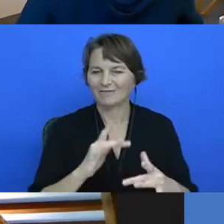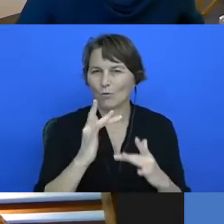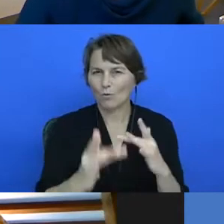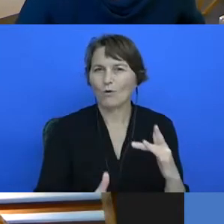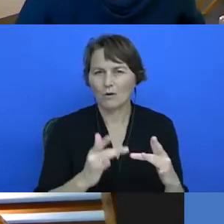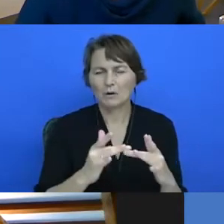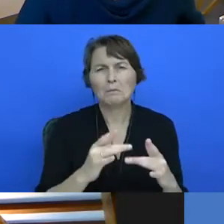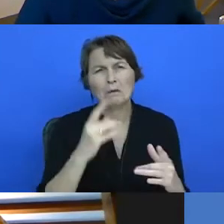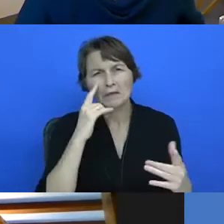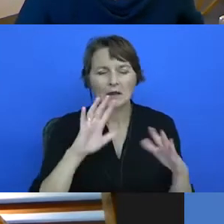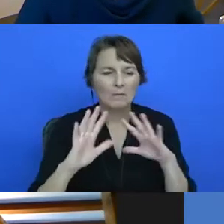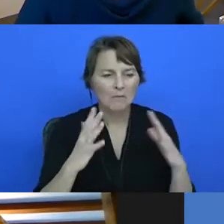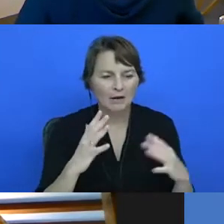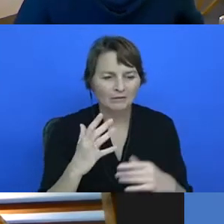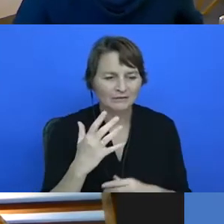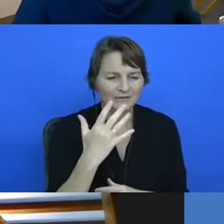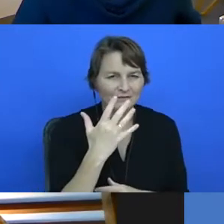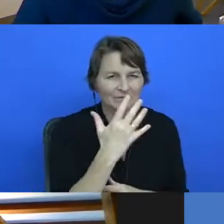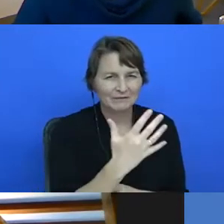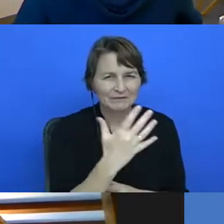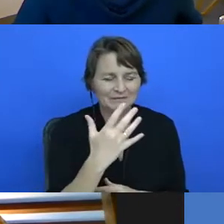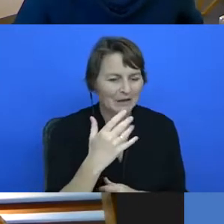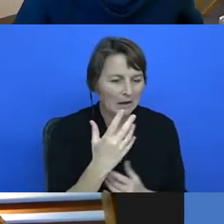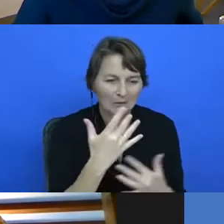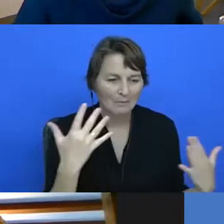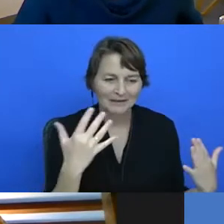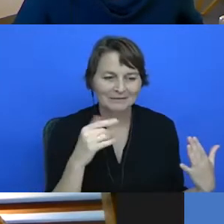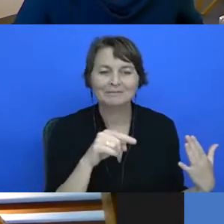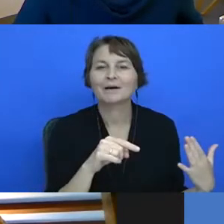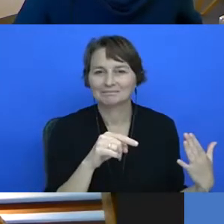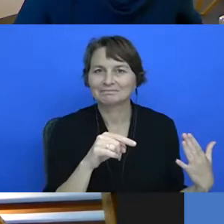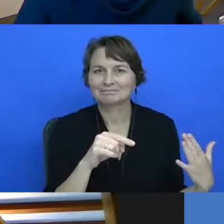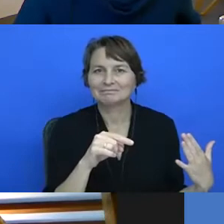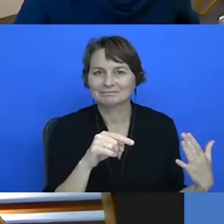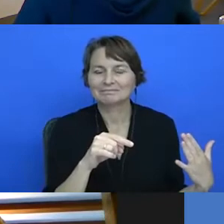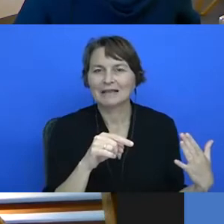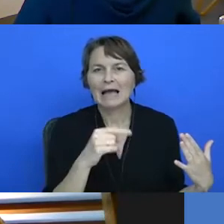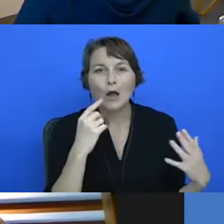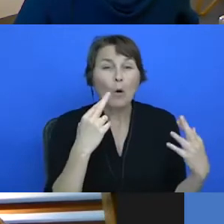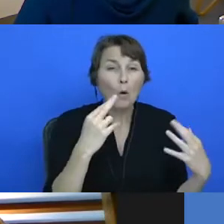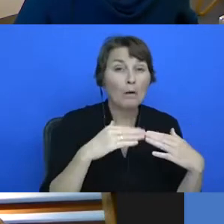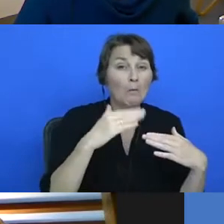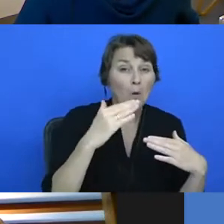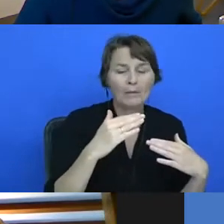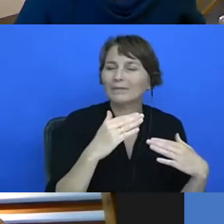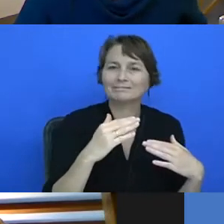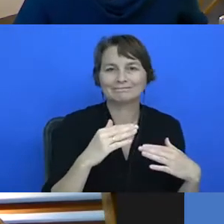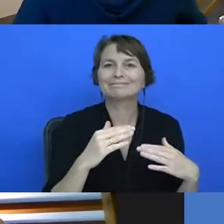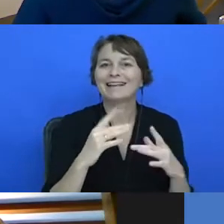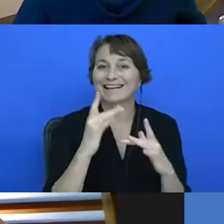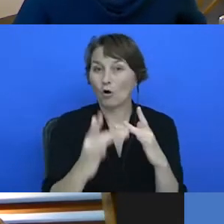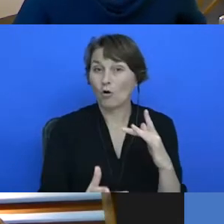come to Norway, which is a high-cost country. I hoped for more, but I didn't expect more. For the digital conference, we ended up